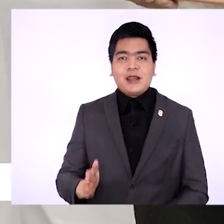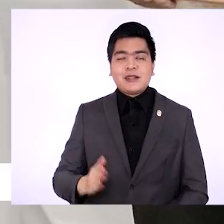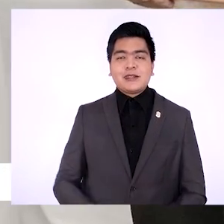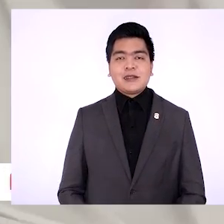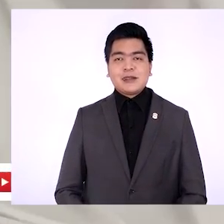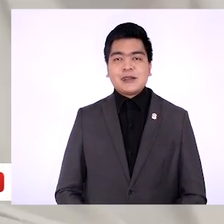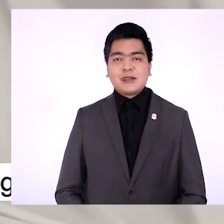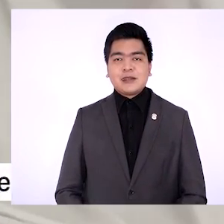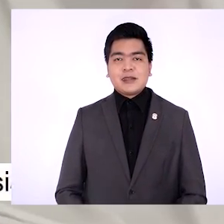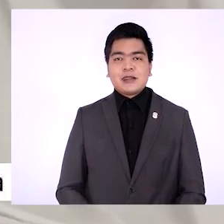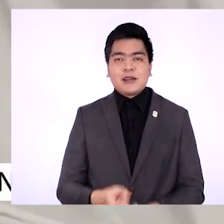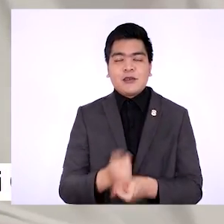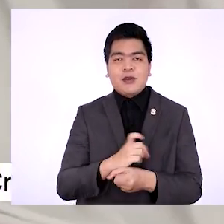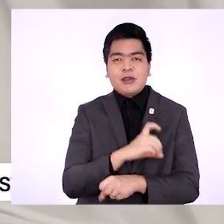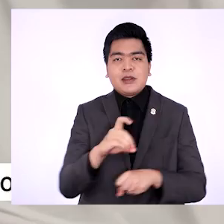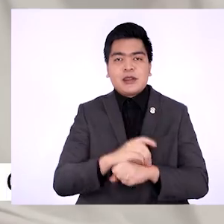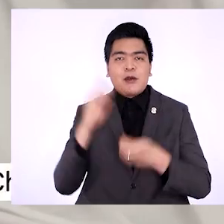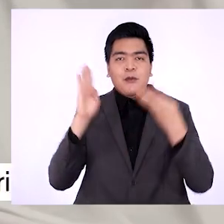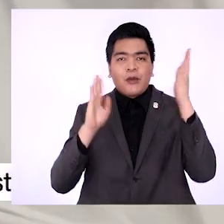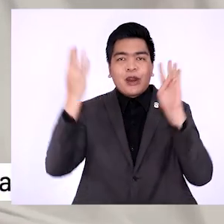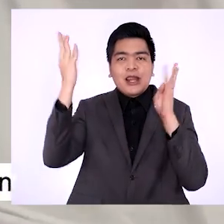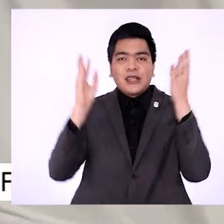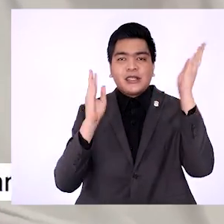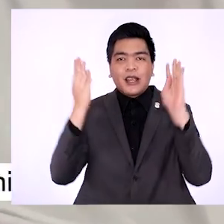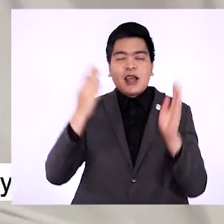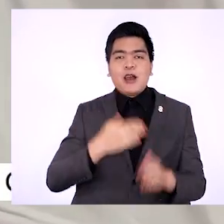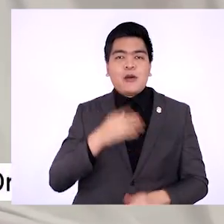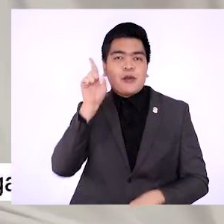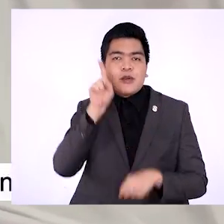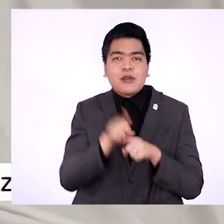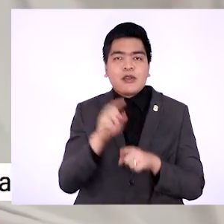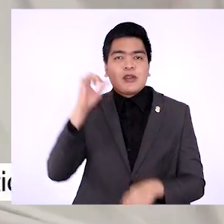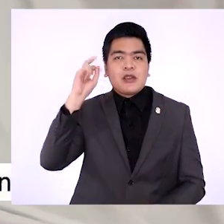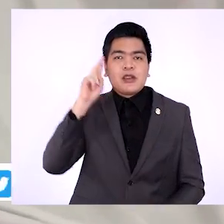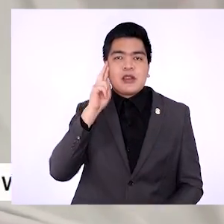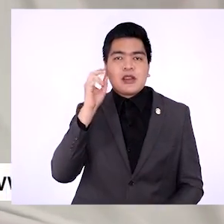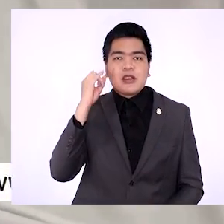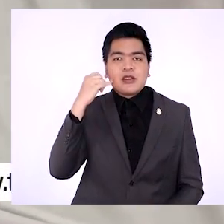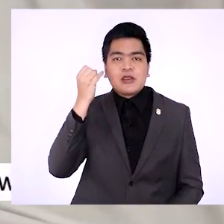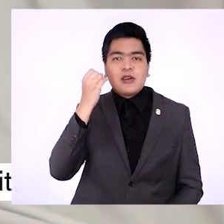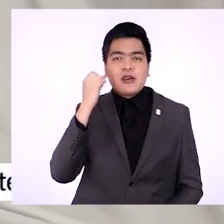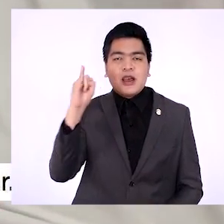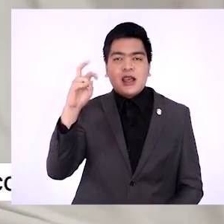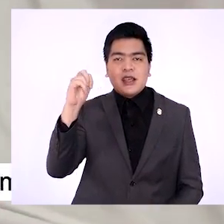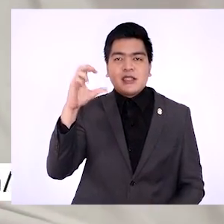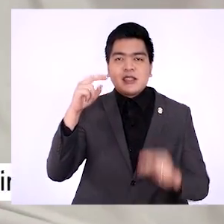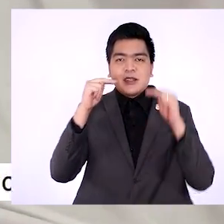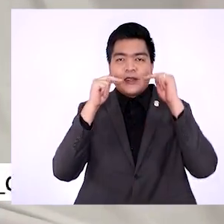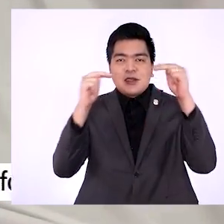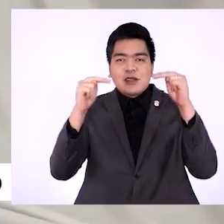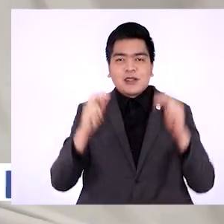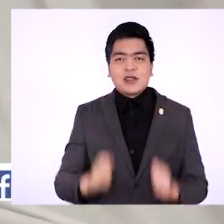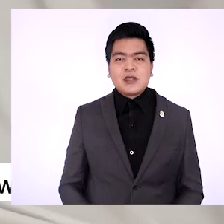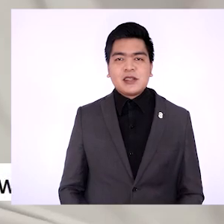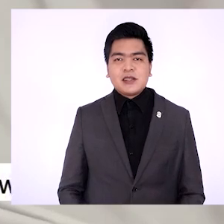God. From the District of Malaysia, I am Sister Gazel Joy Ragat for Iglesia Ni Cristo News